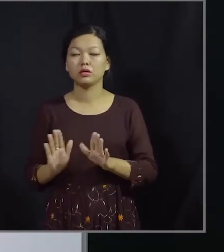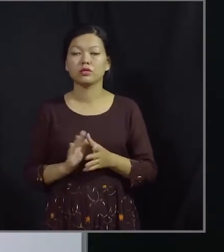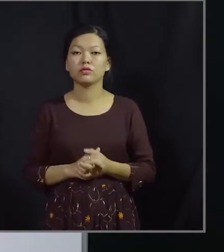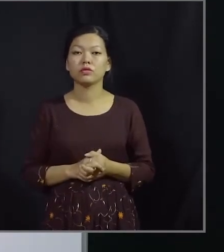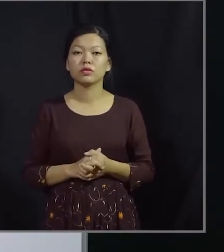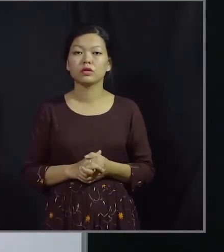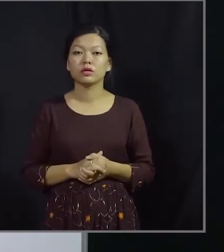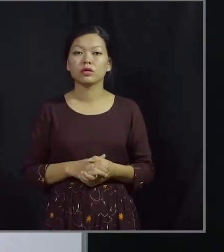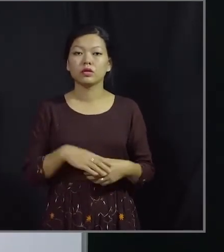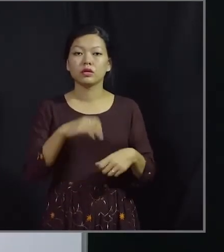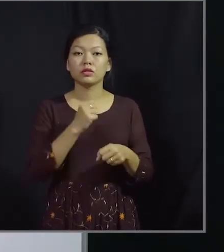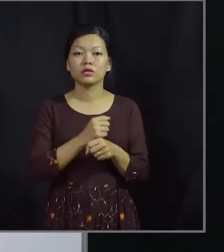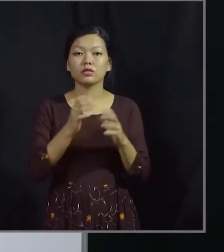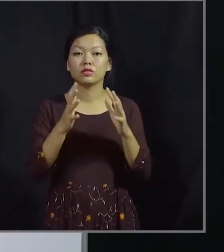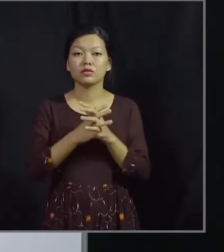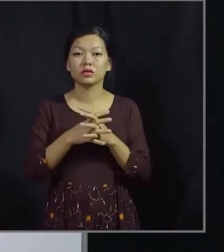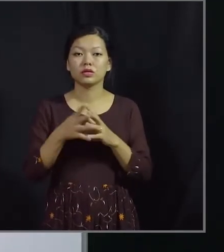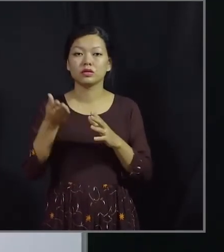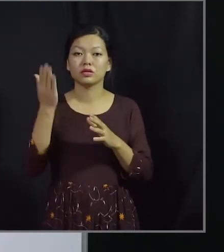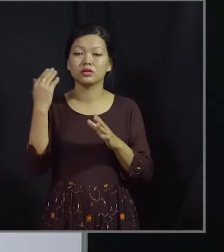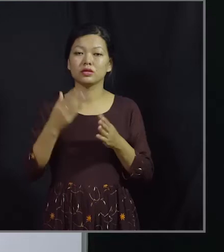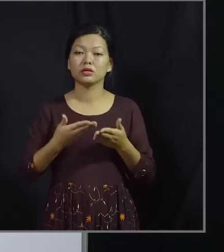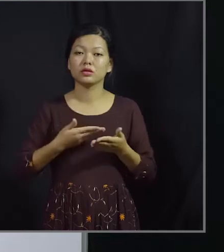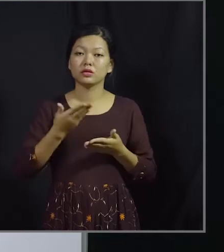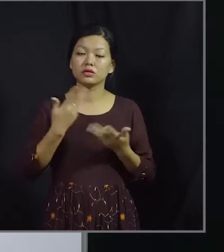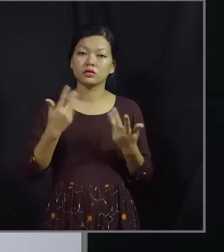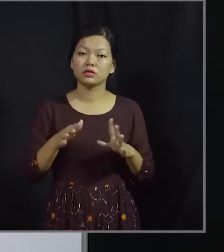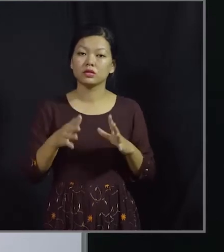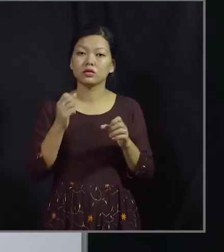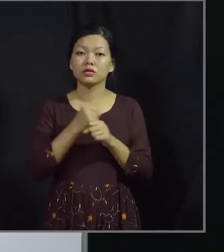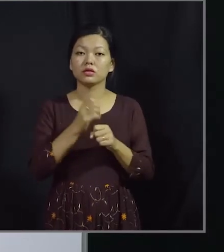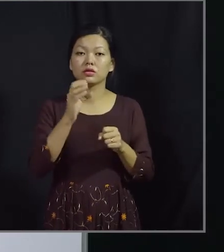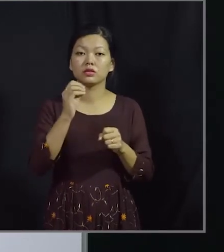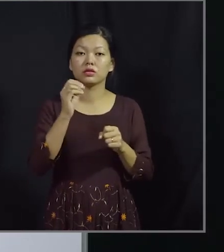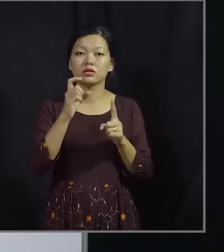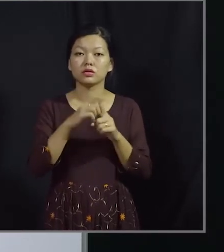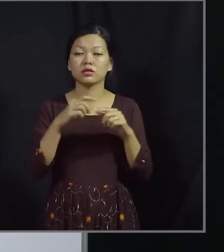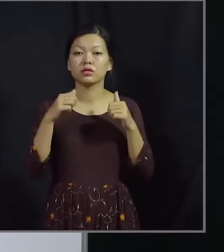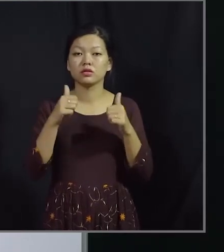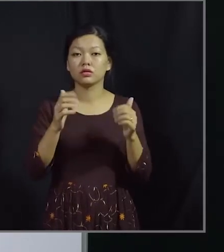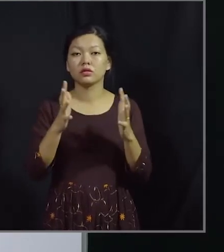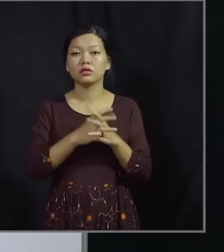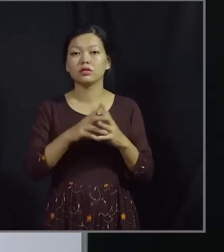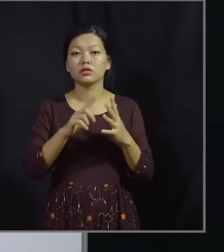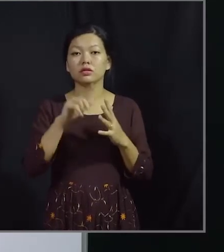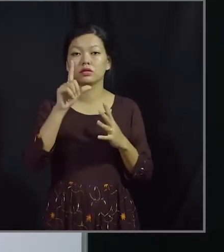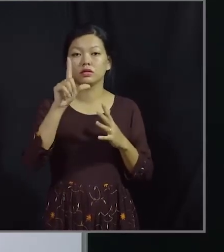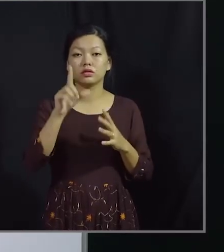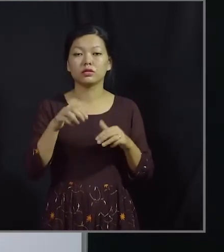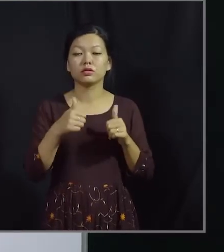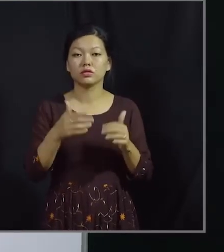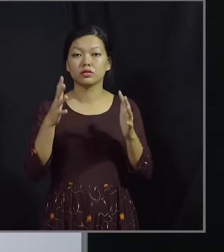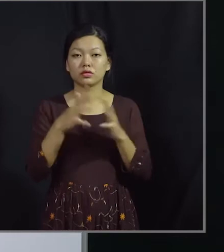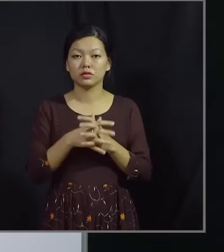be given to the outgoing partner or to be brought in by the new partner. So, under